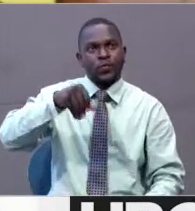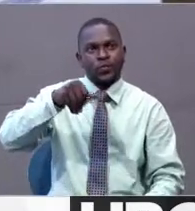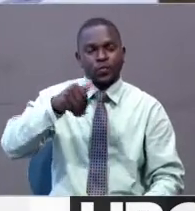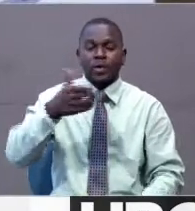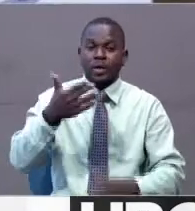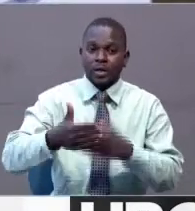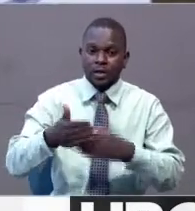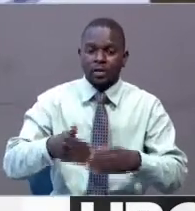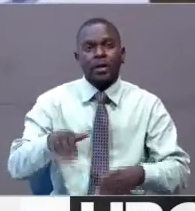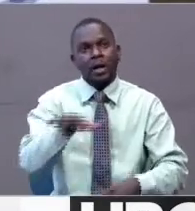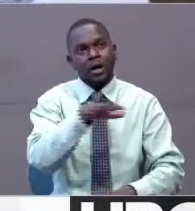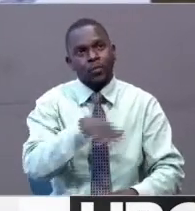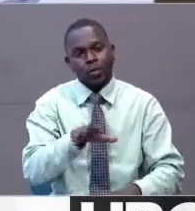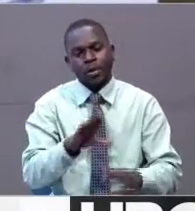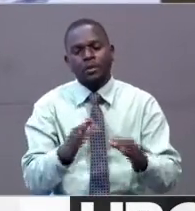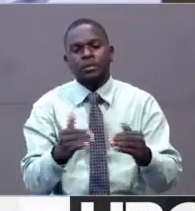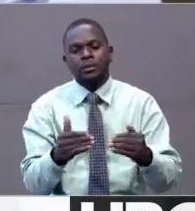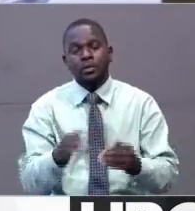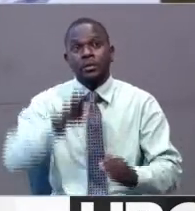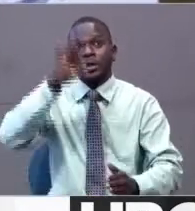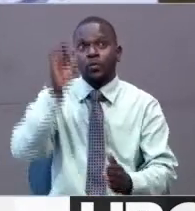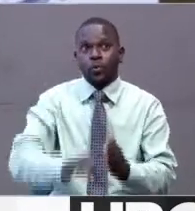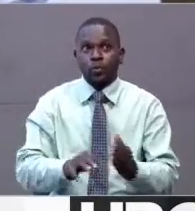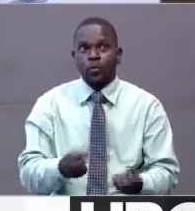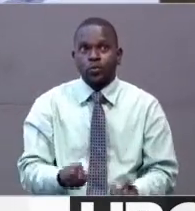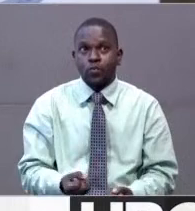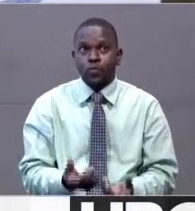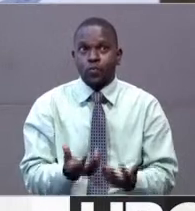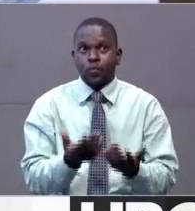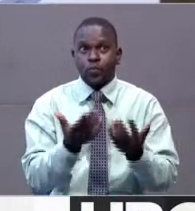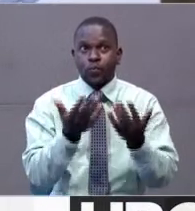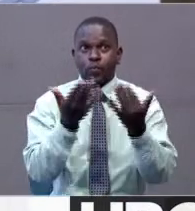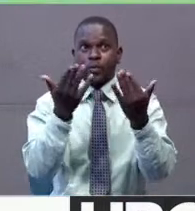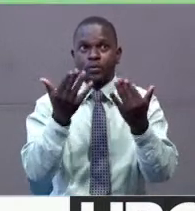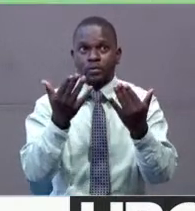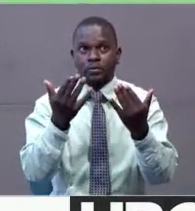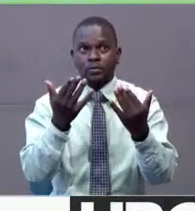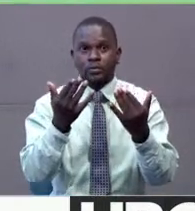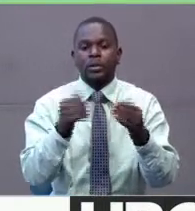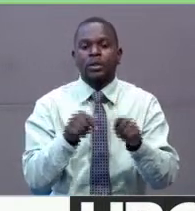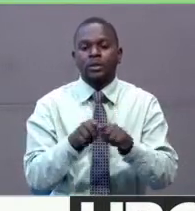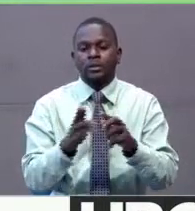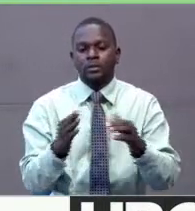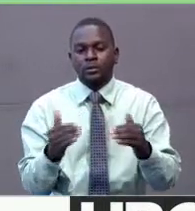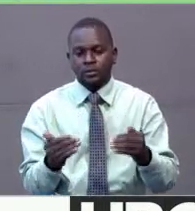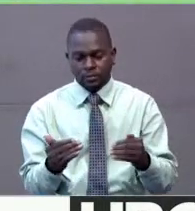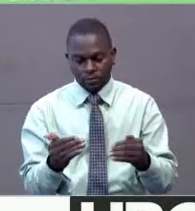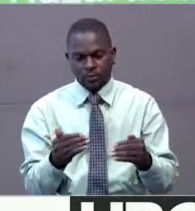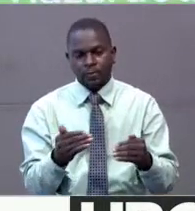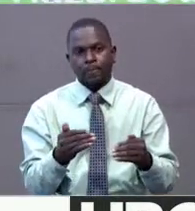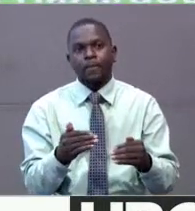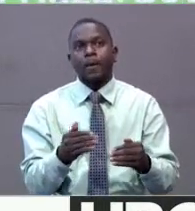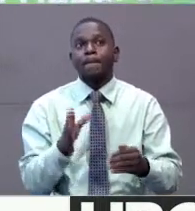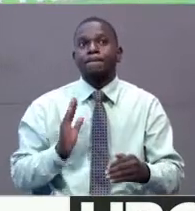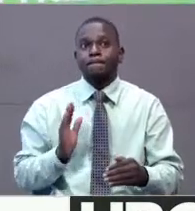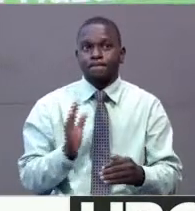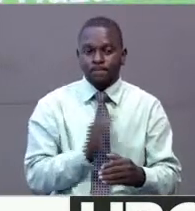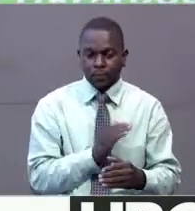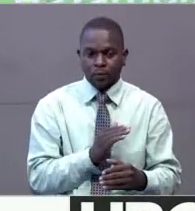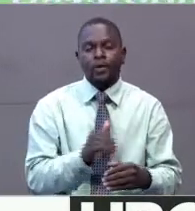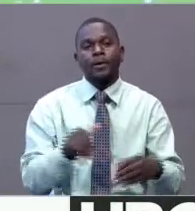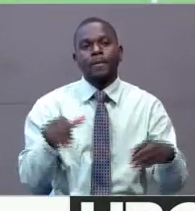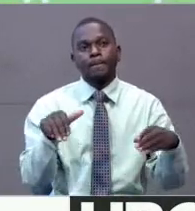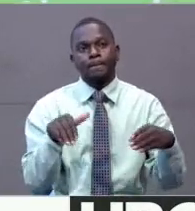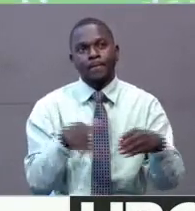our compound, or even when they are burnt and then exposed to the atmosphere. A board member, Youth Social